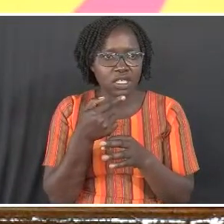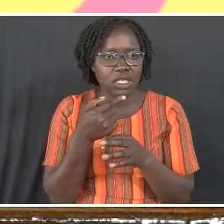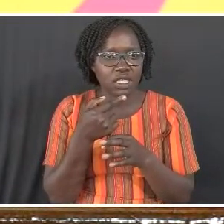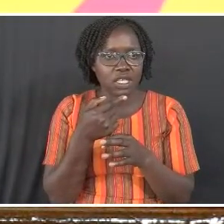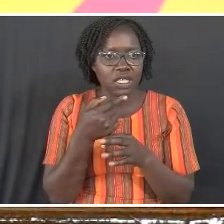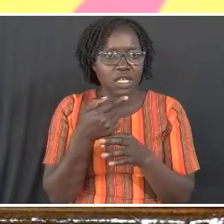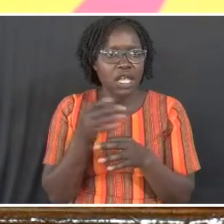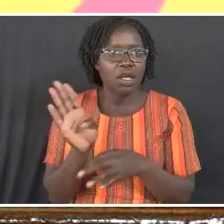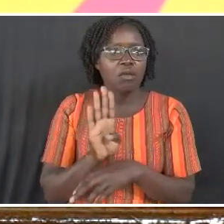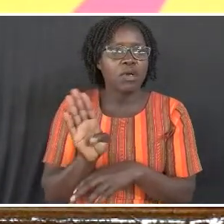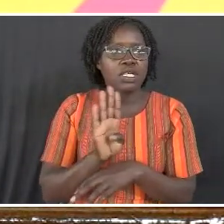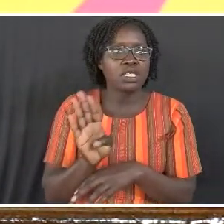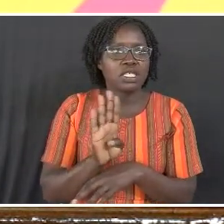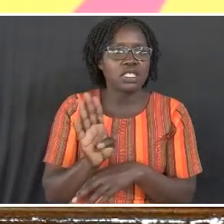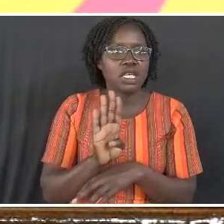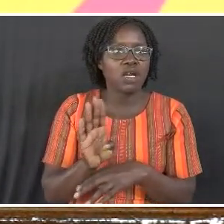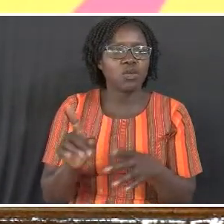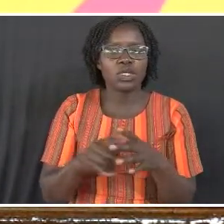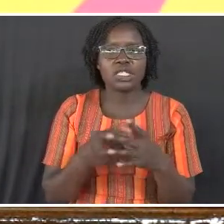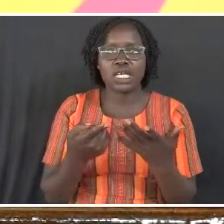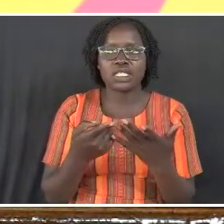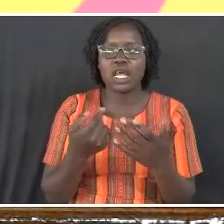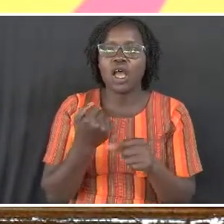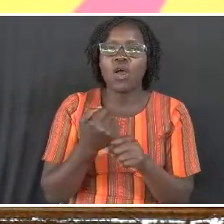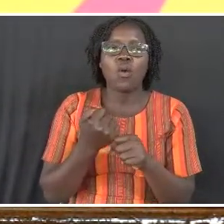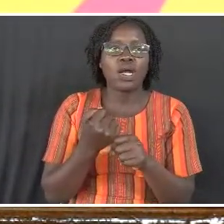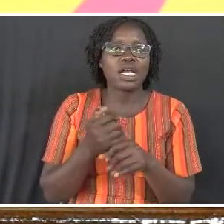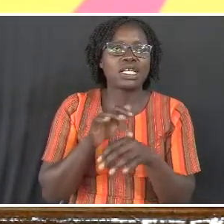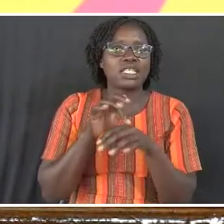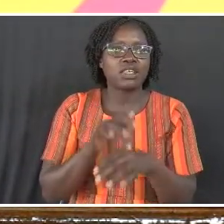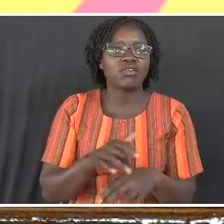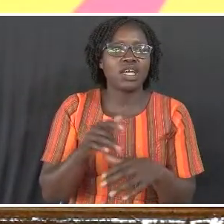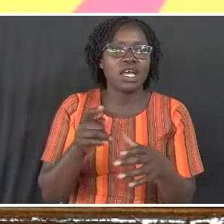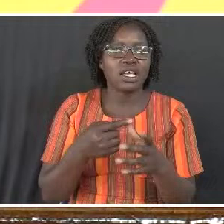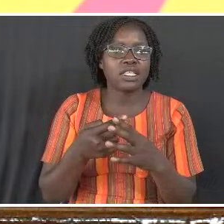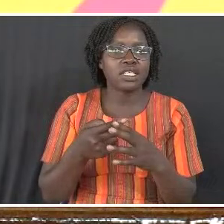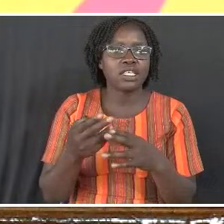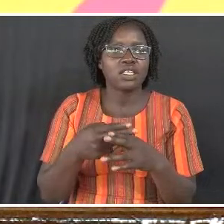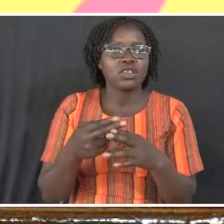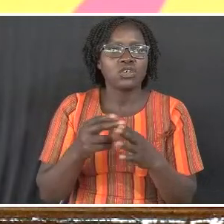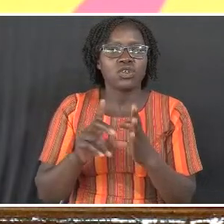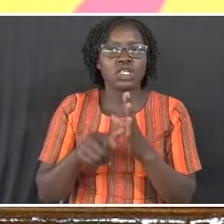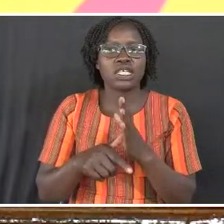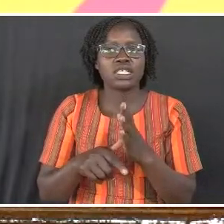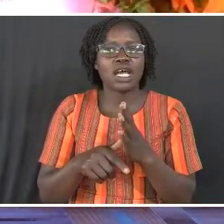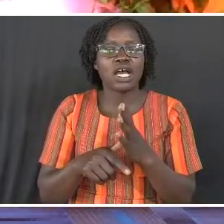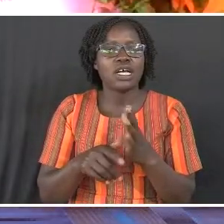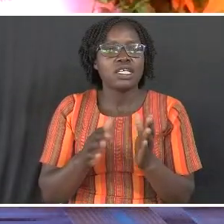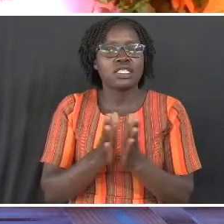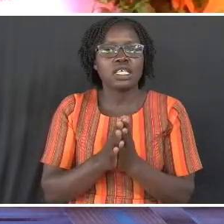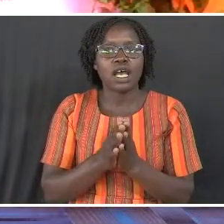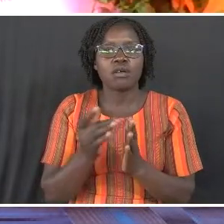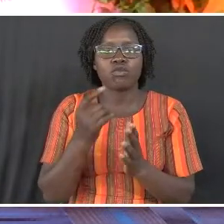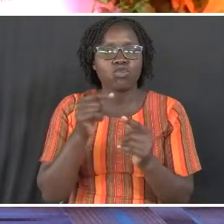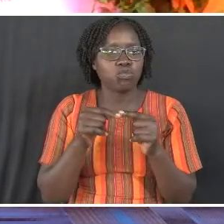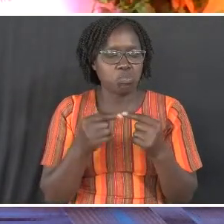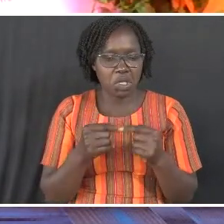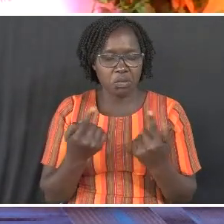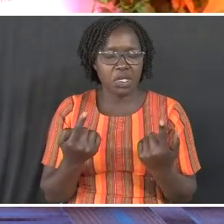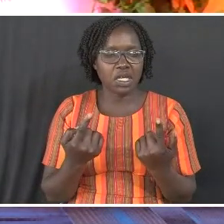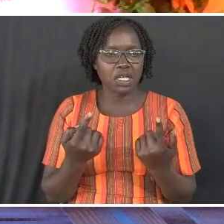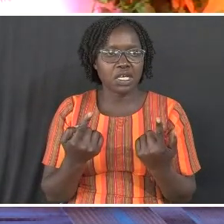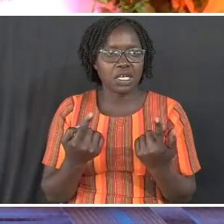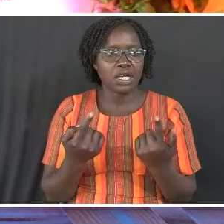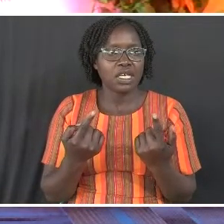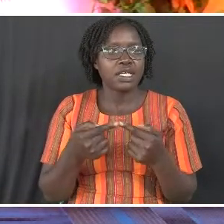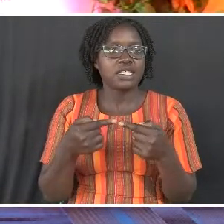will start acting on it, on the plaque. And then sooner or later, you'll start developing some cavities. So plaque is